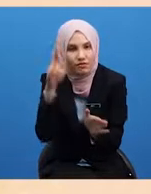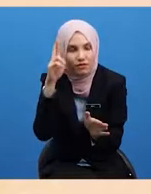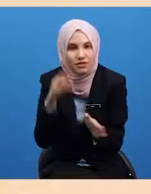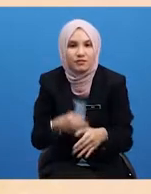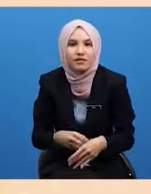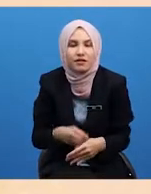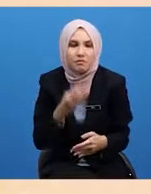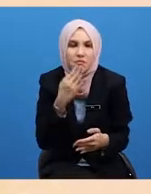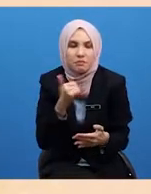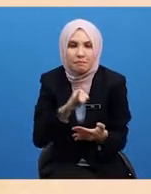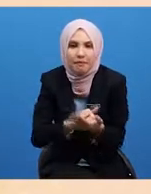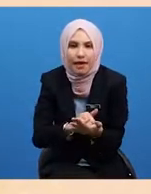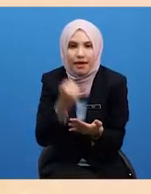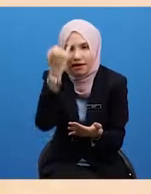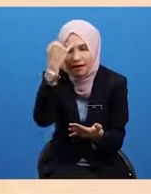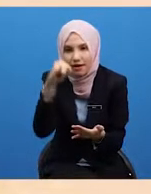bad ideas.